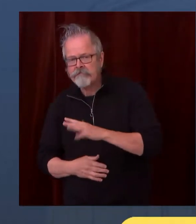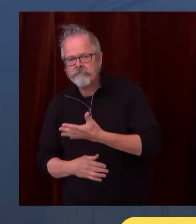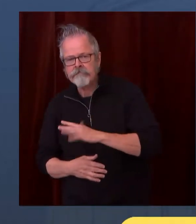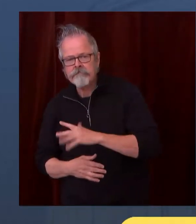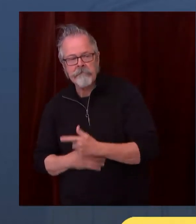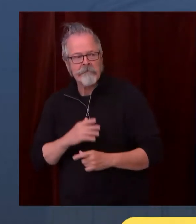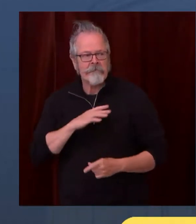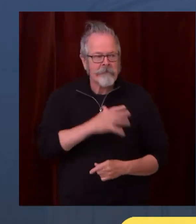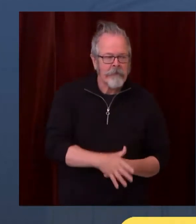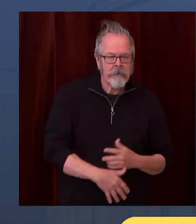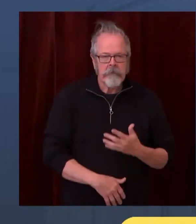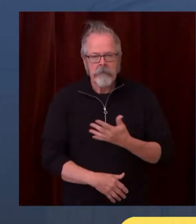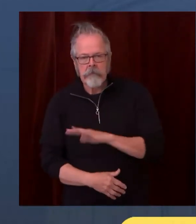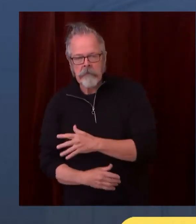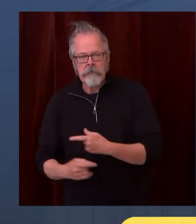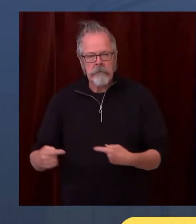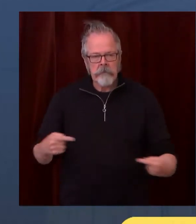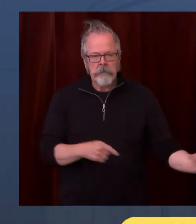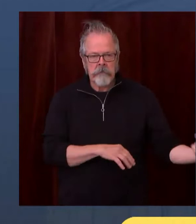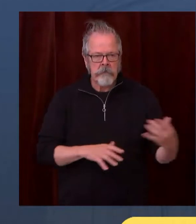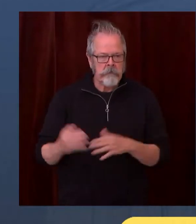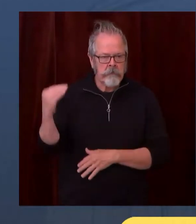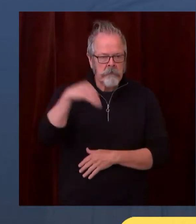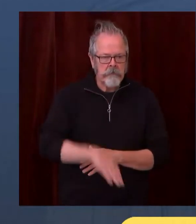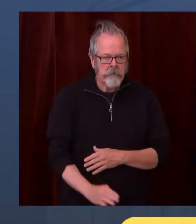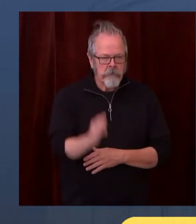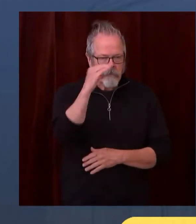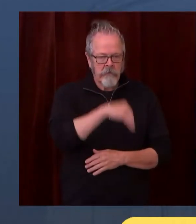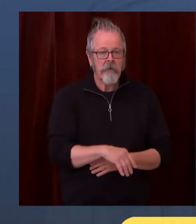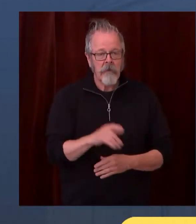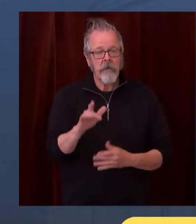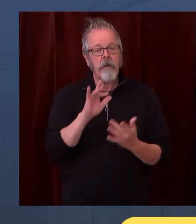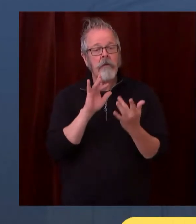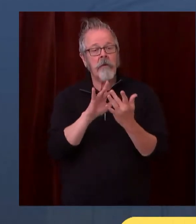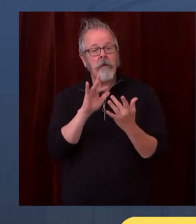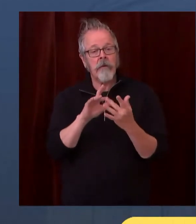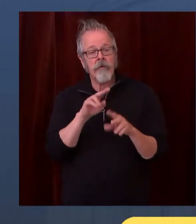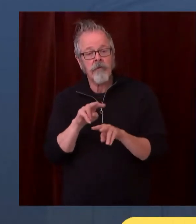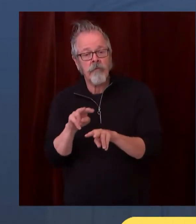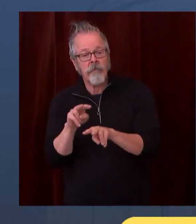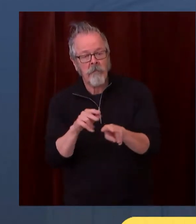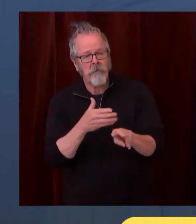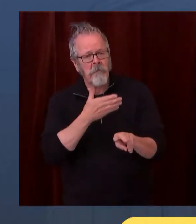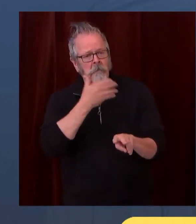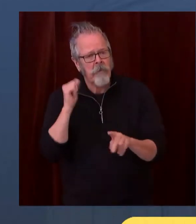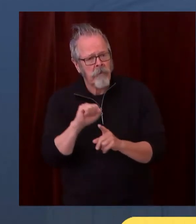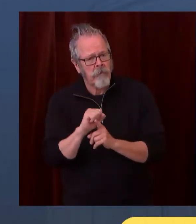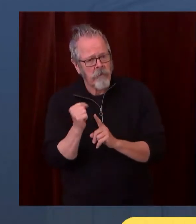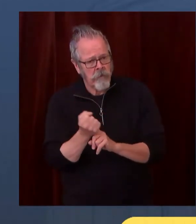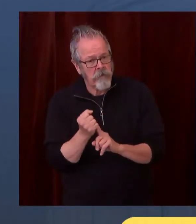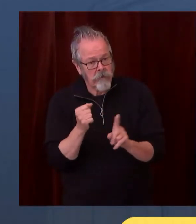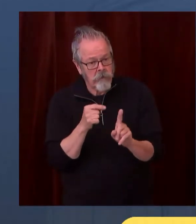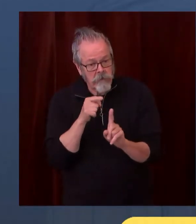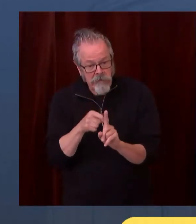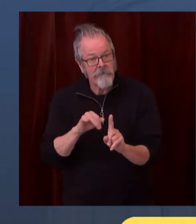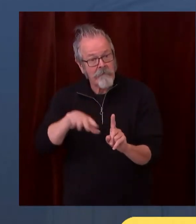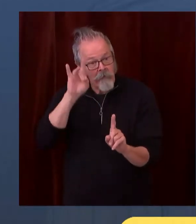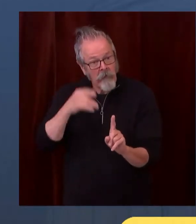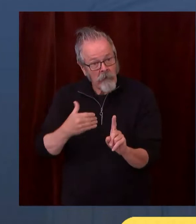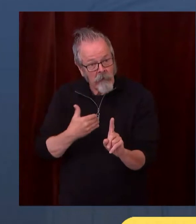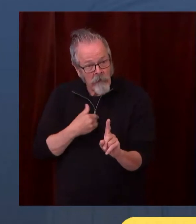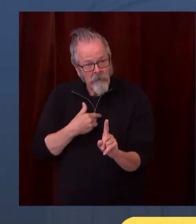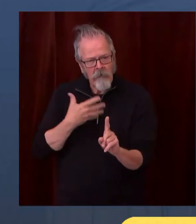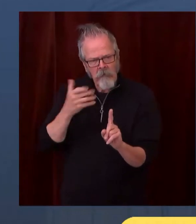within 24 hours of being reported ranges anywhere from about 30% to 100%. And some of